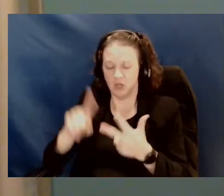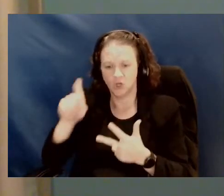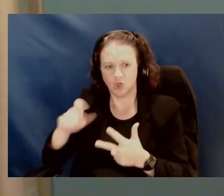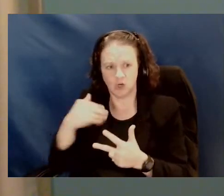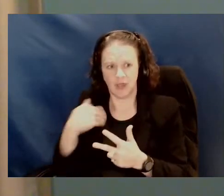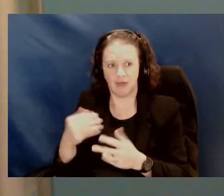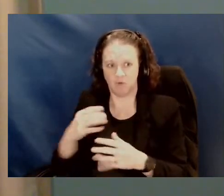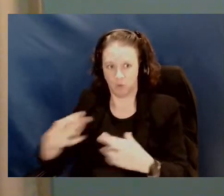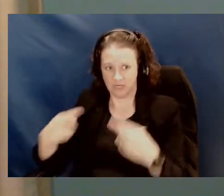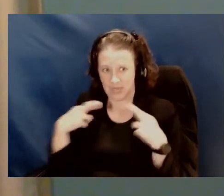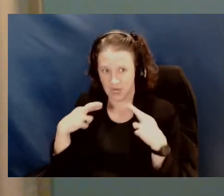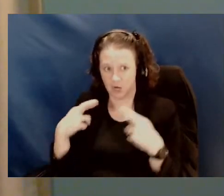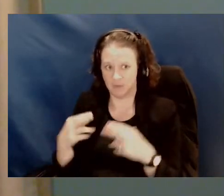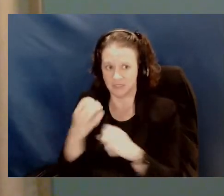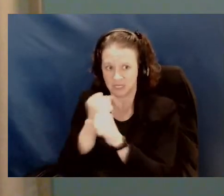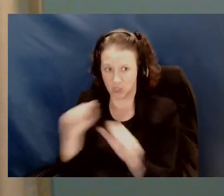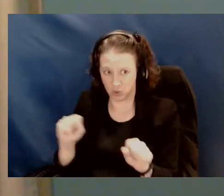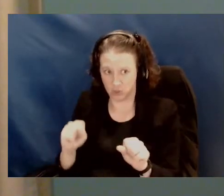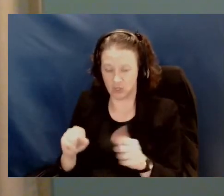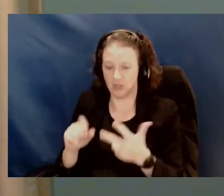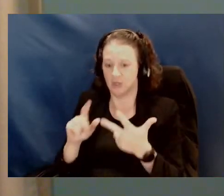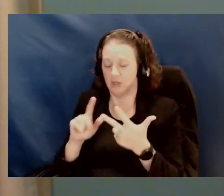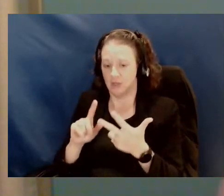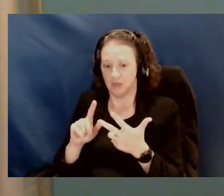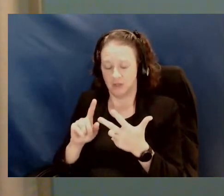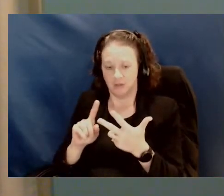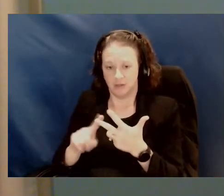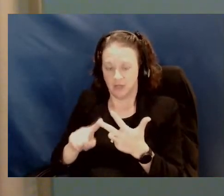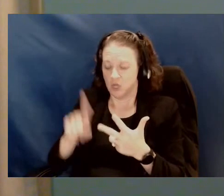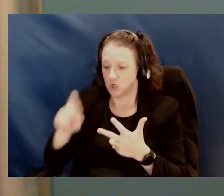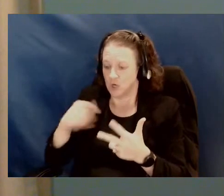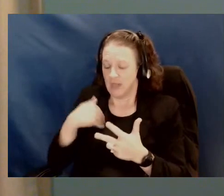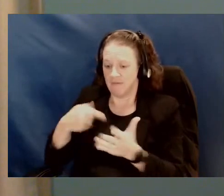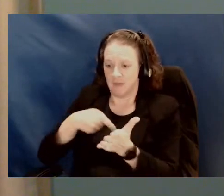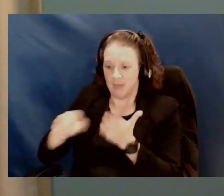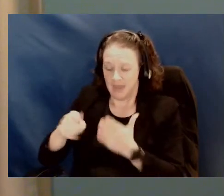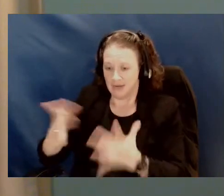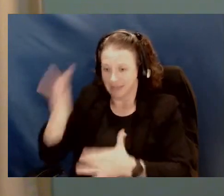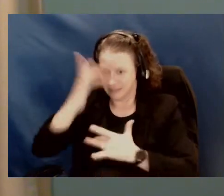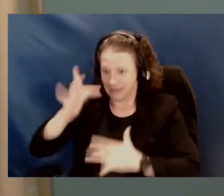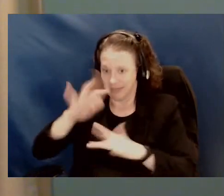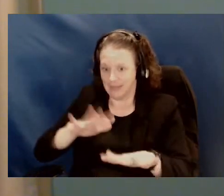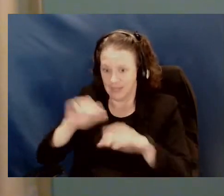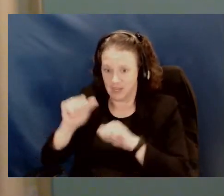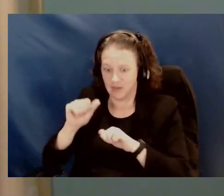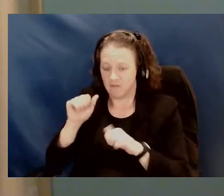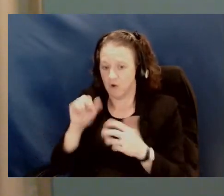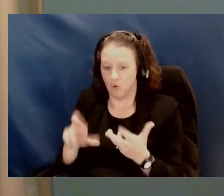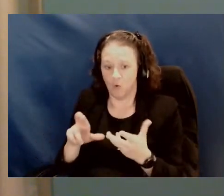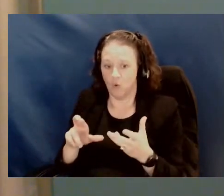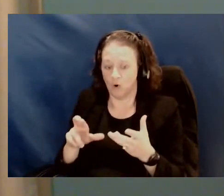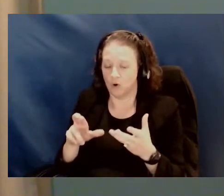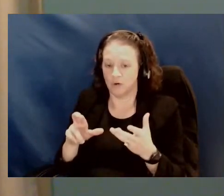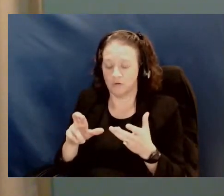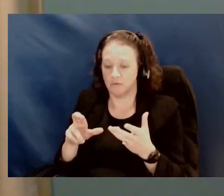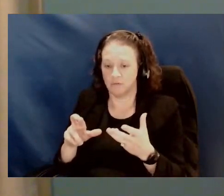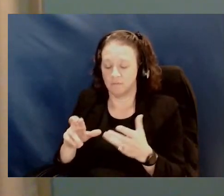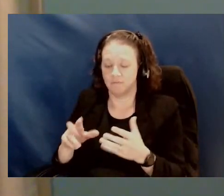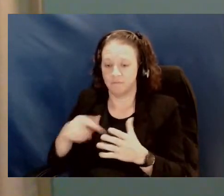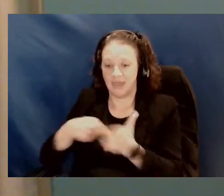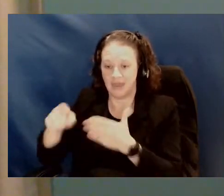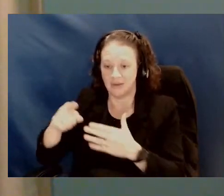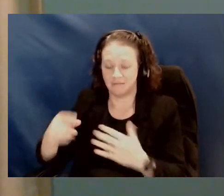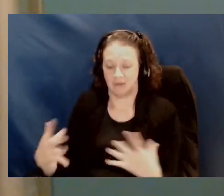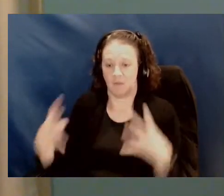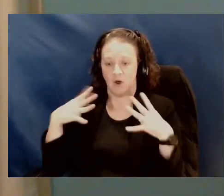I believe they should have paid sick leave and paid time off to take care of family members or welcome a new child into their home. And I believe that they should have